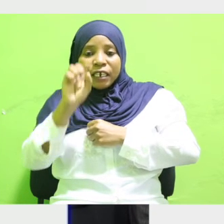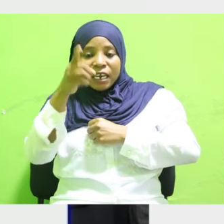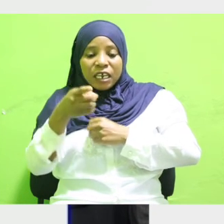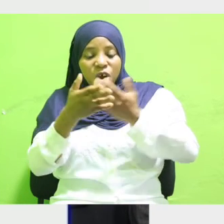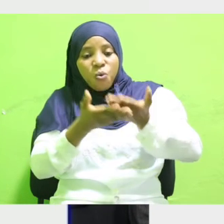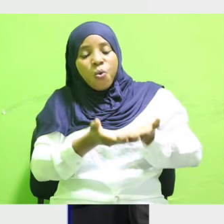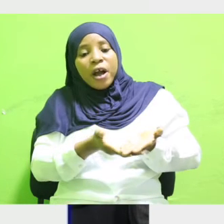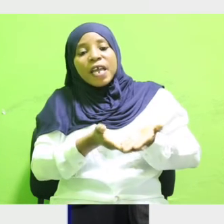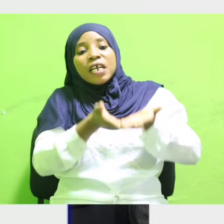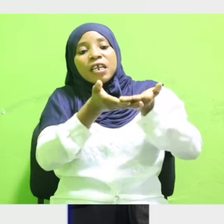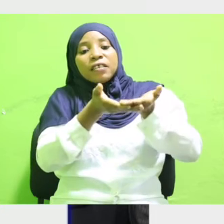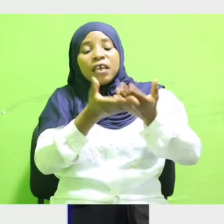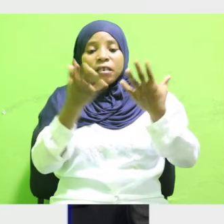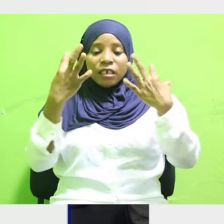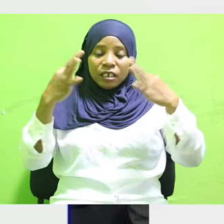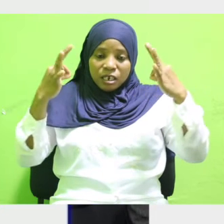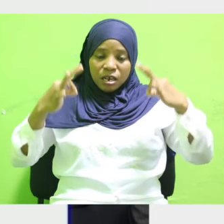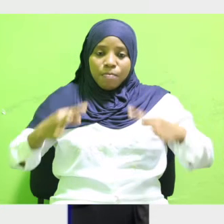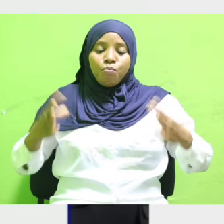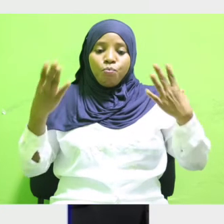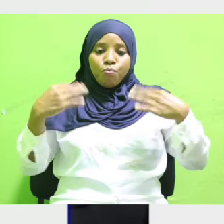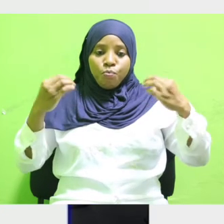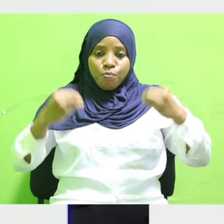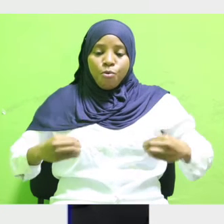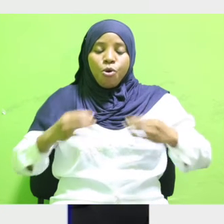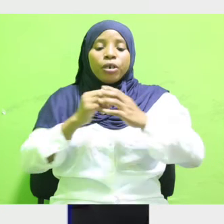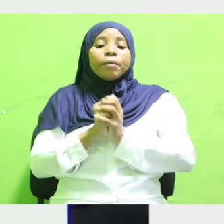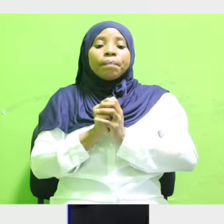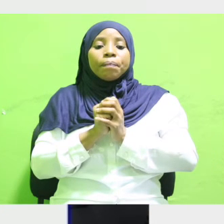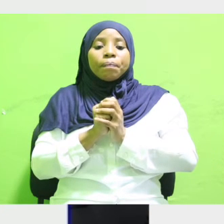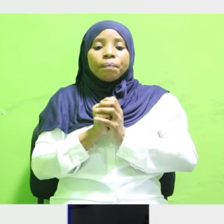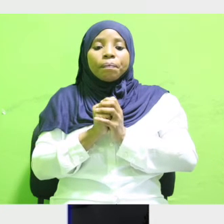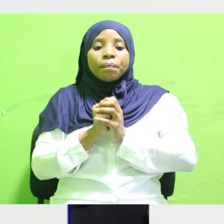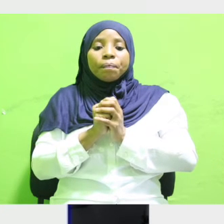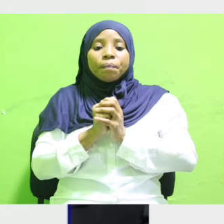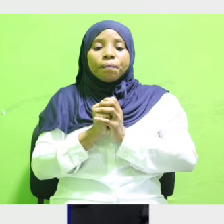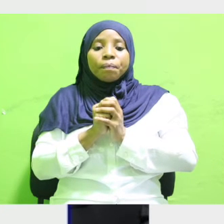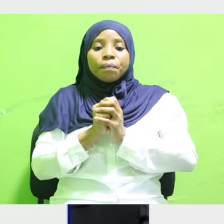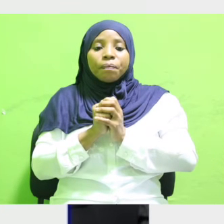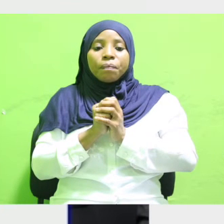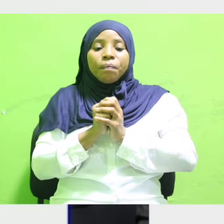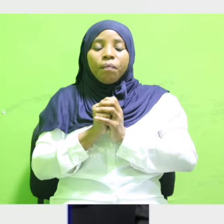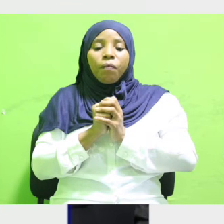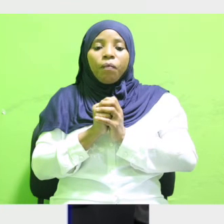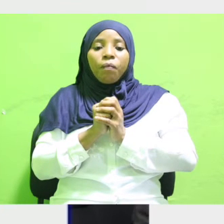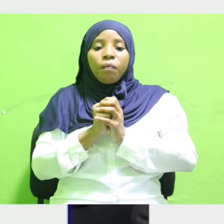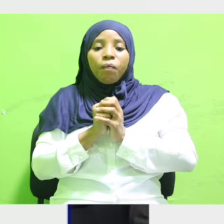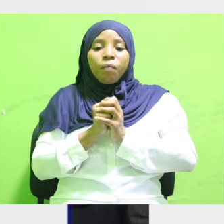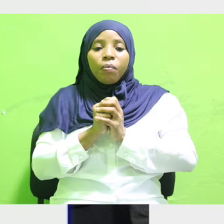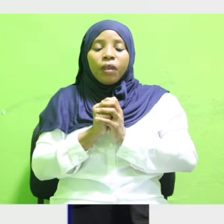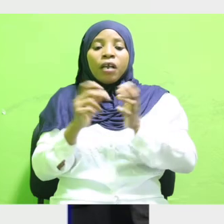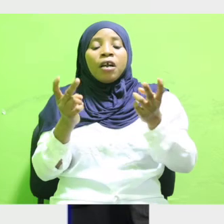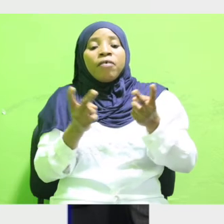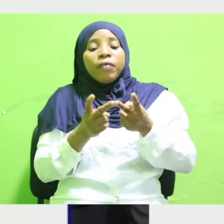support for the organism. Also, to provide protection to delicate organs and